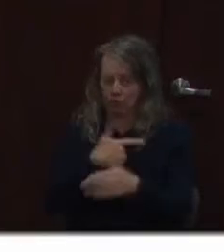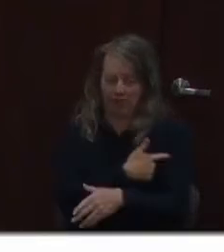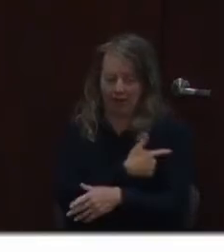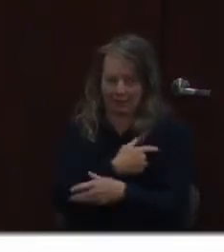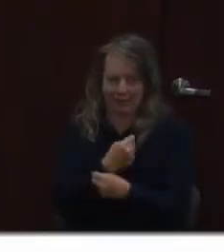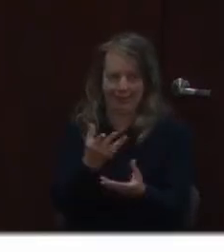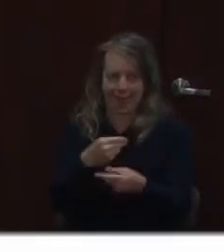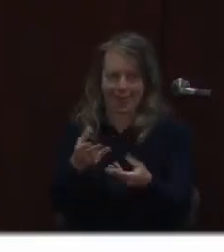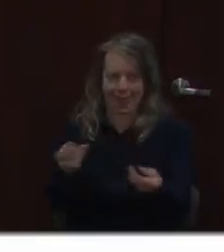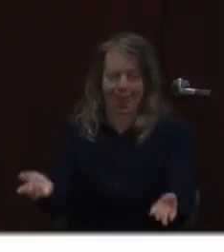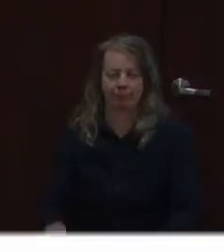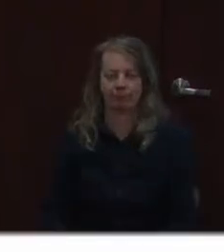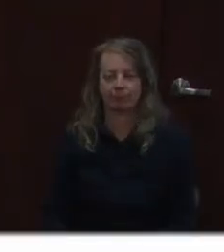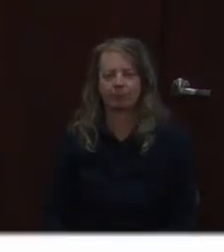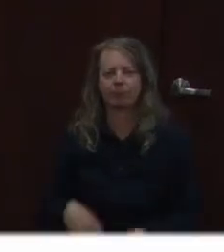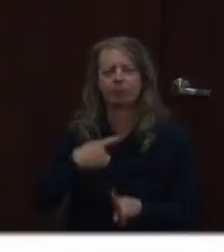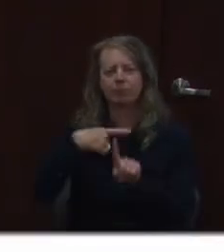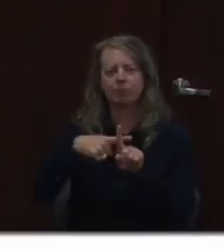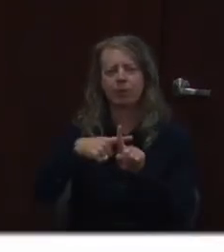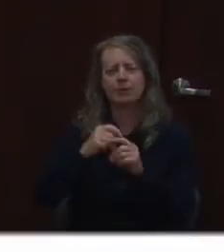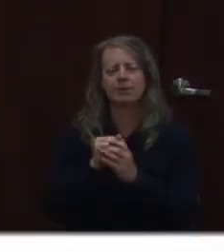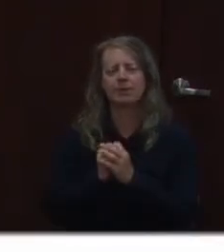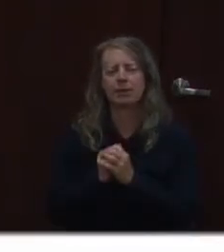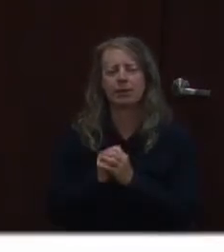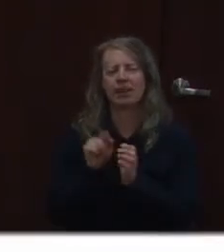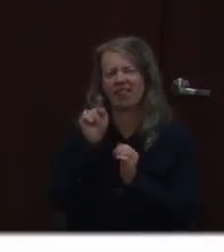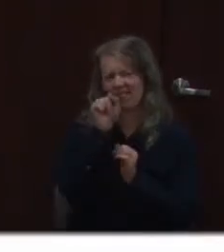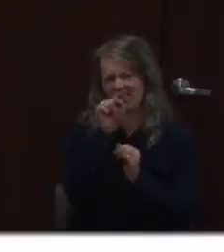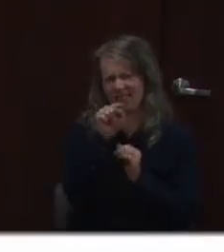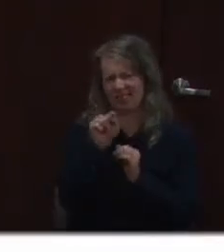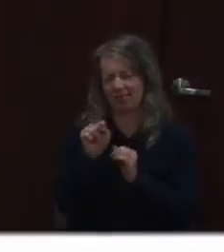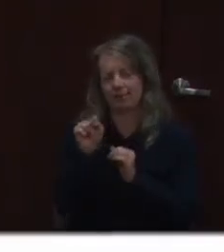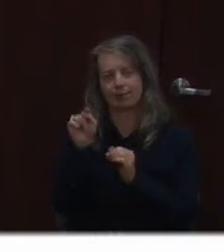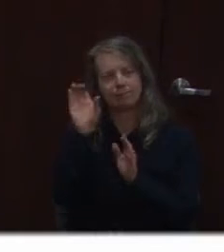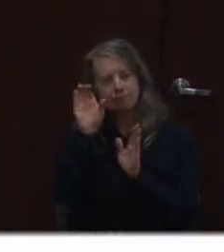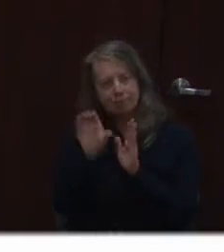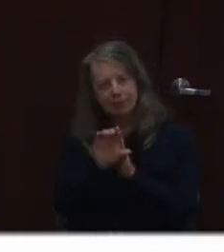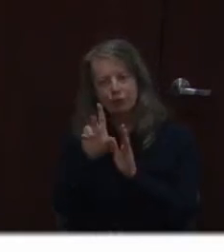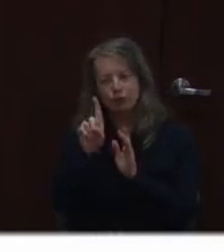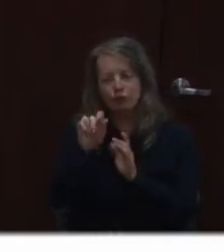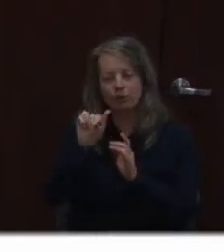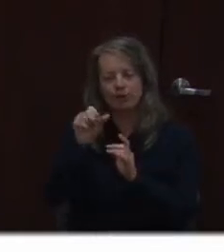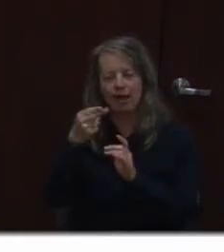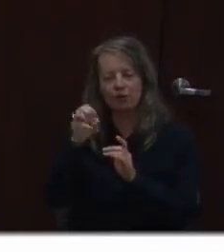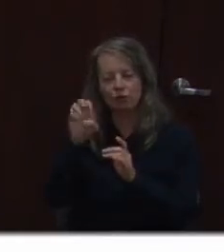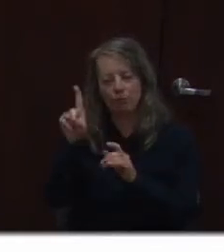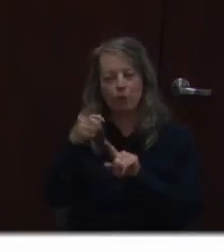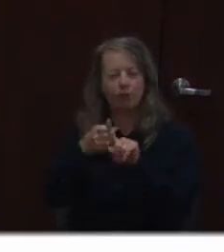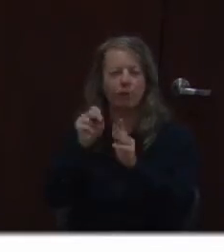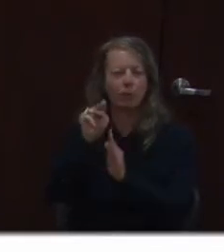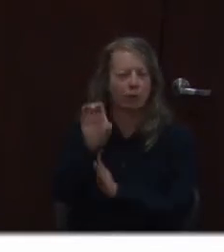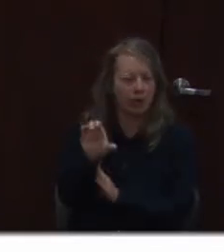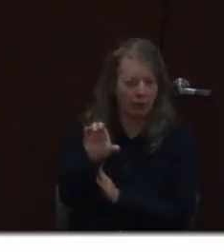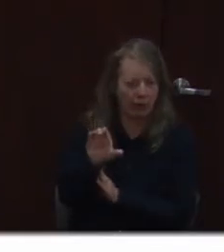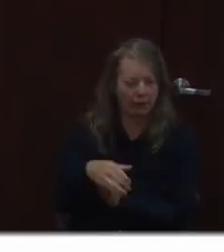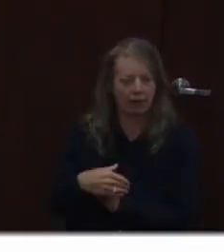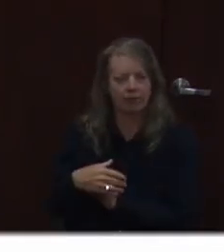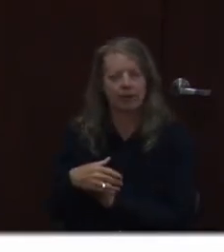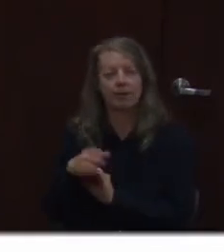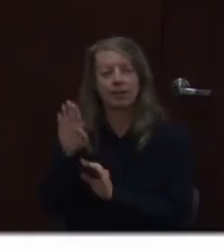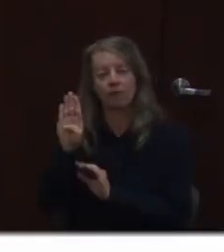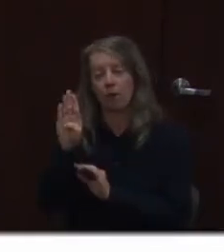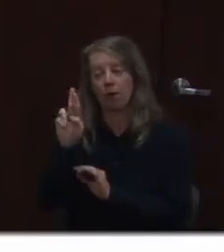say here that for this is the North Carolina dashboard for vaccine progress, and share that Buncombe County as a whole is showing